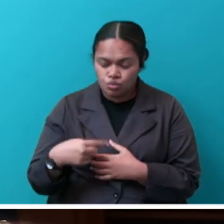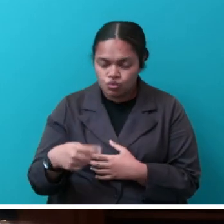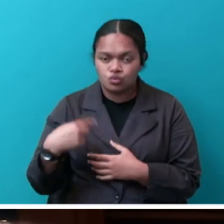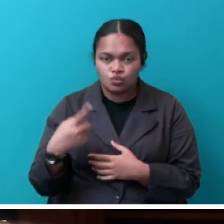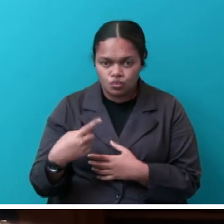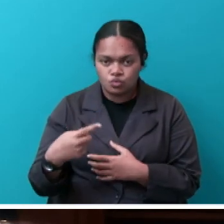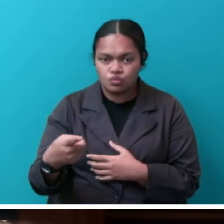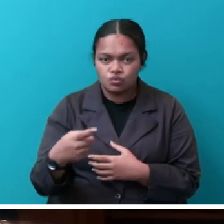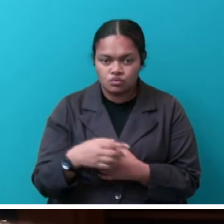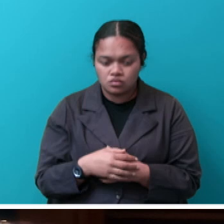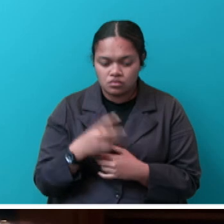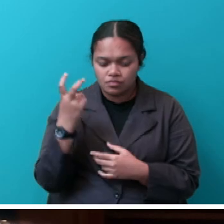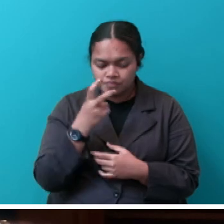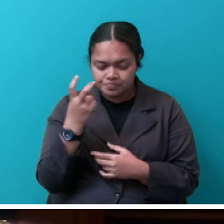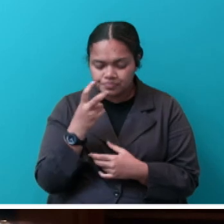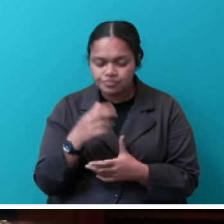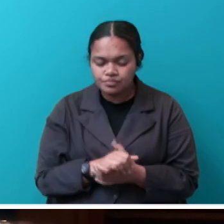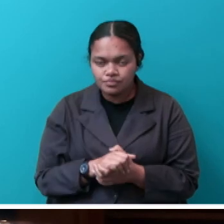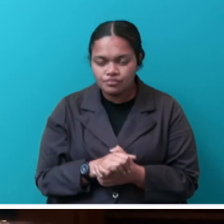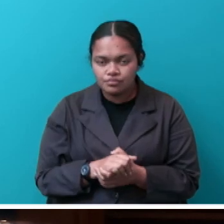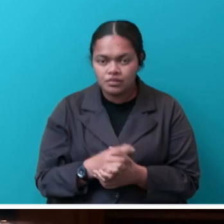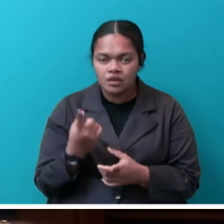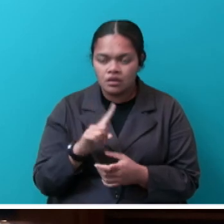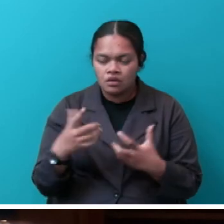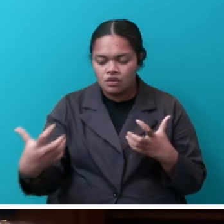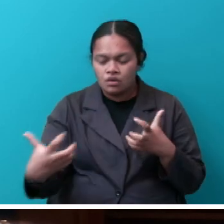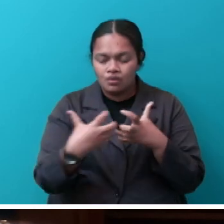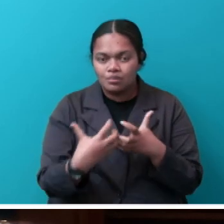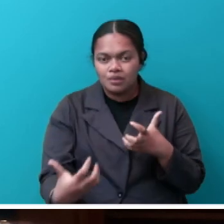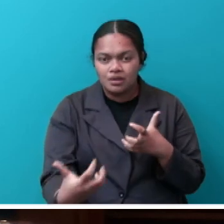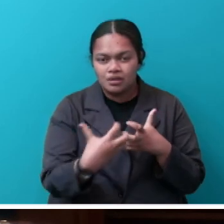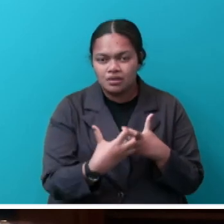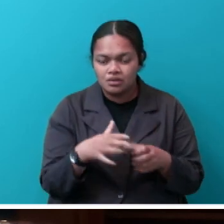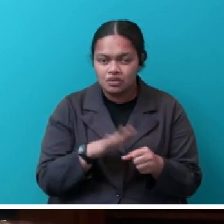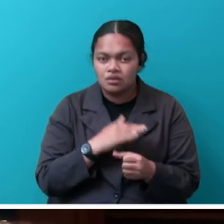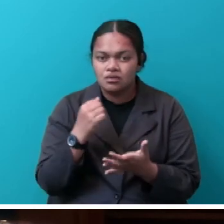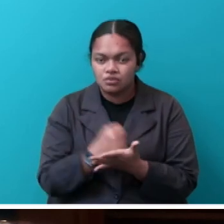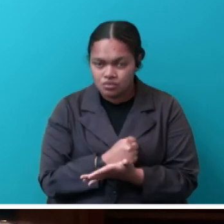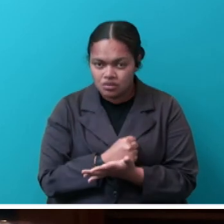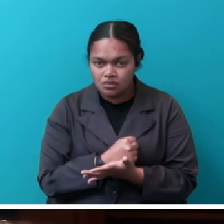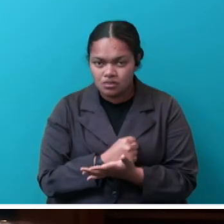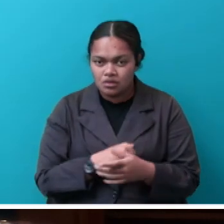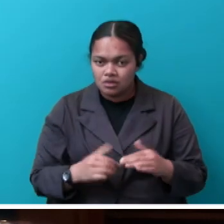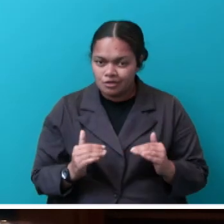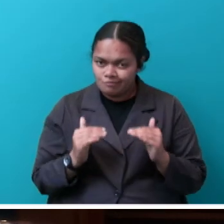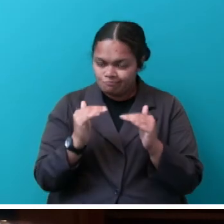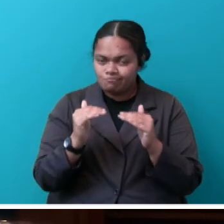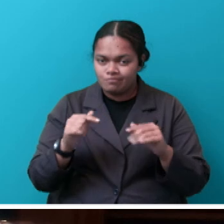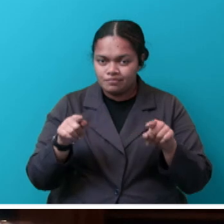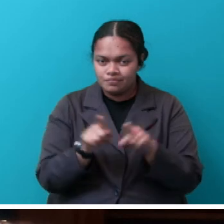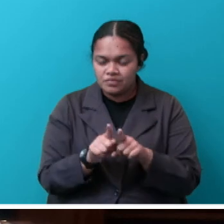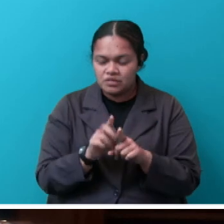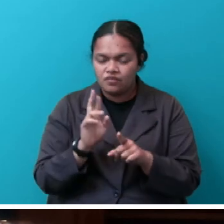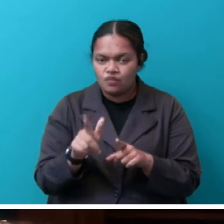continuous monitoring, random audits, and compliance checks ensure adherence to strict security